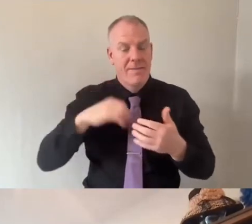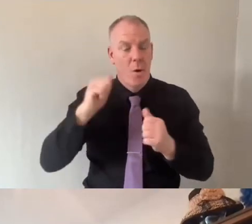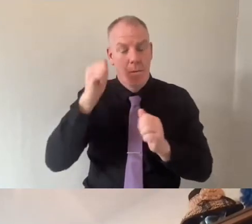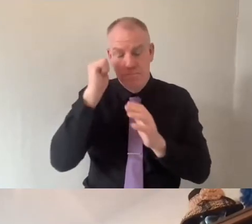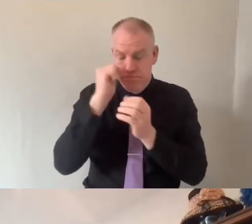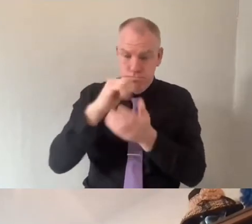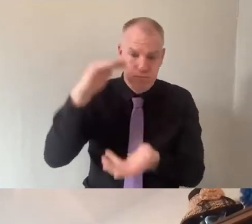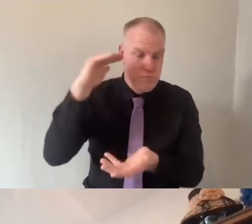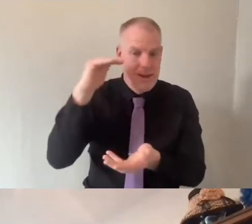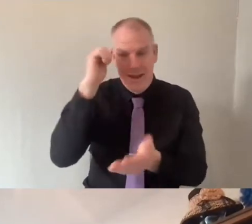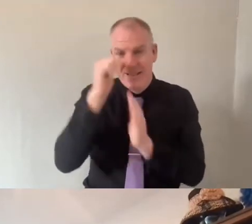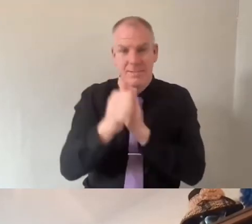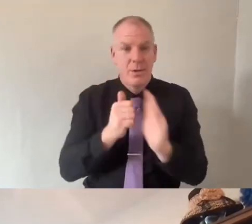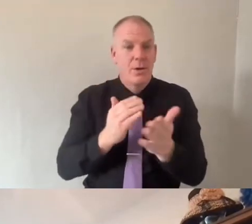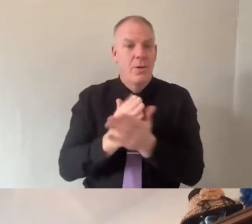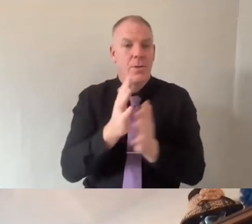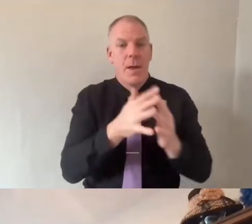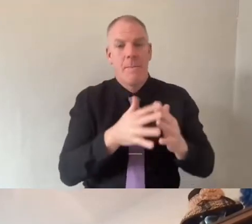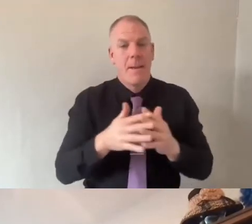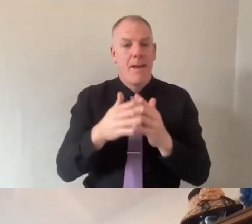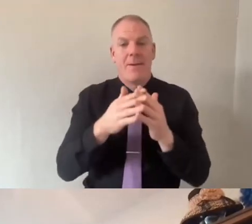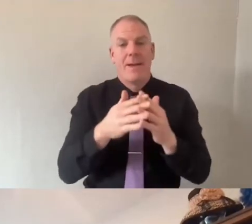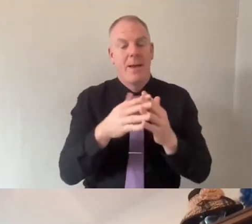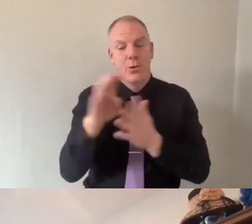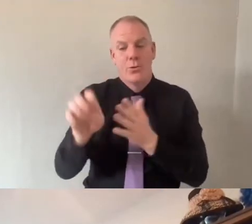in the US, Europe, and other countries.